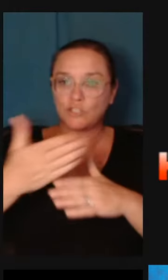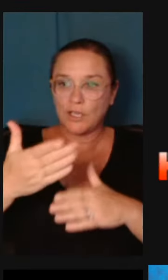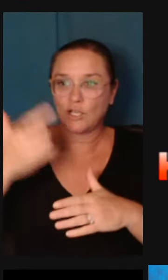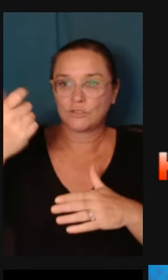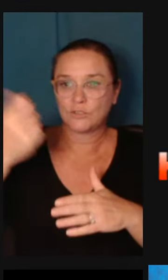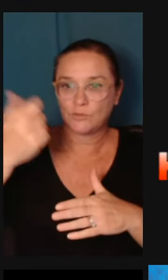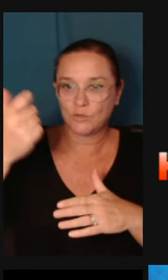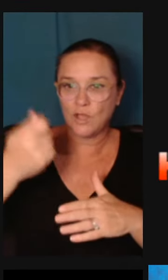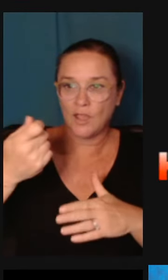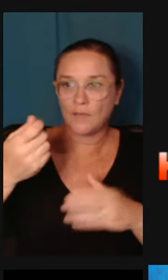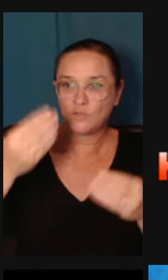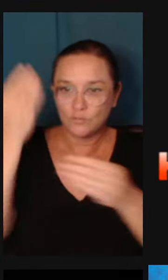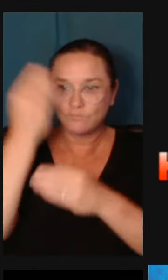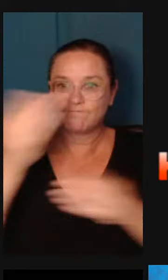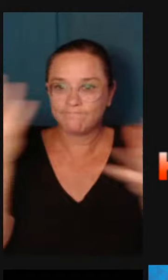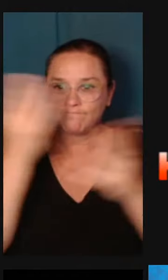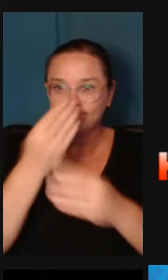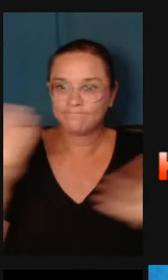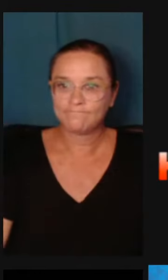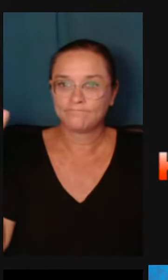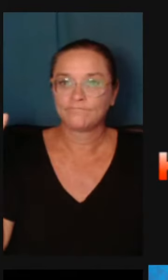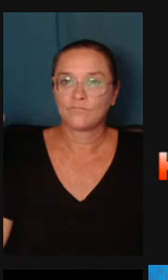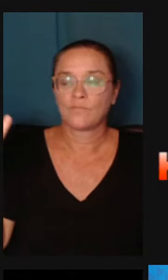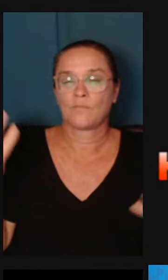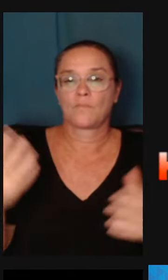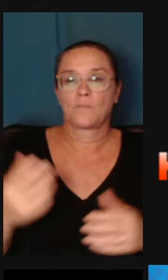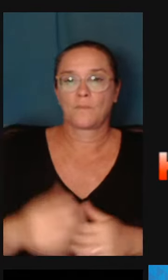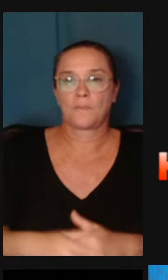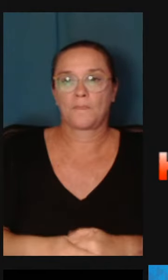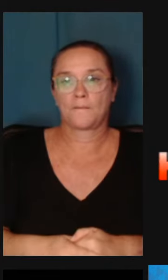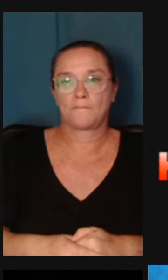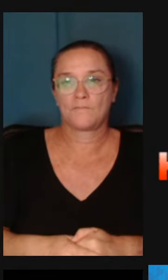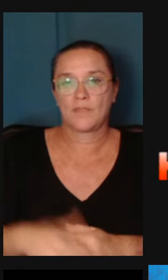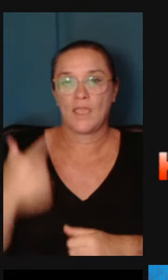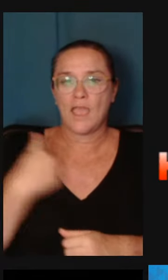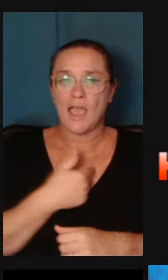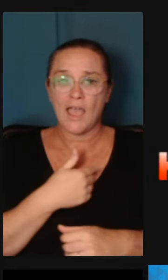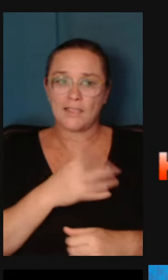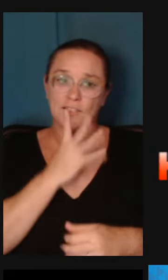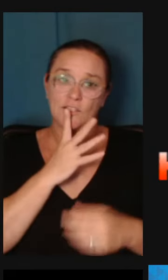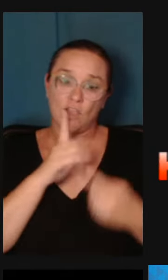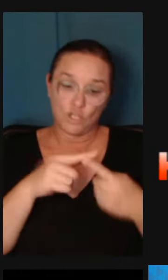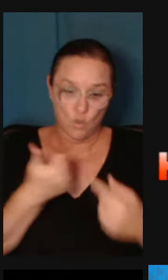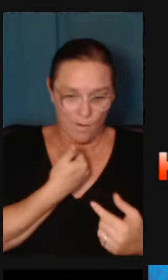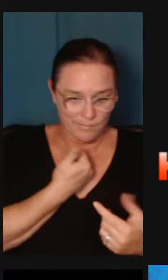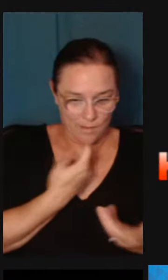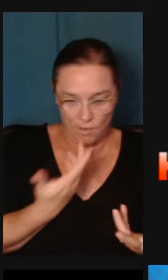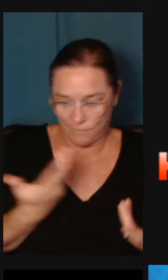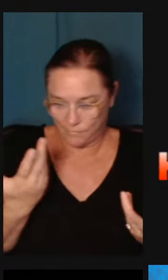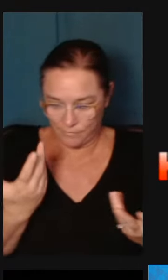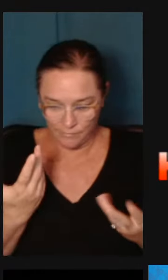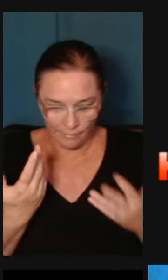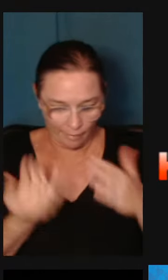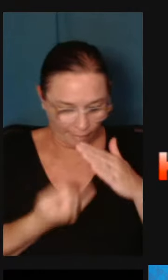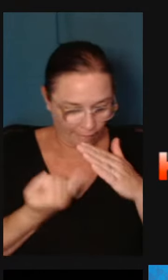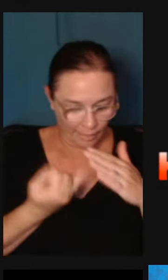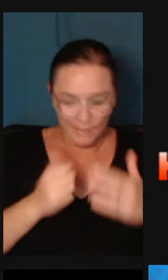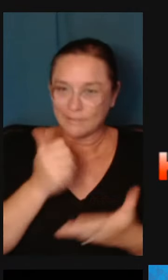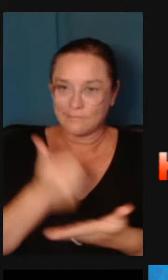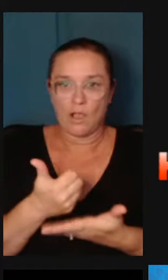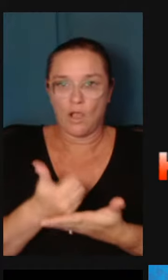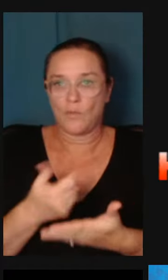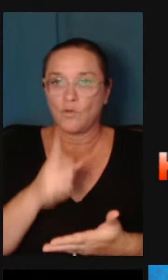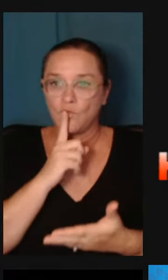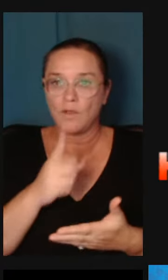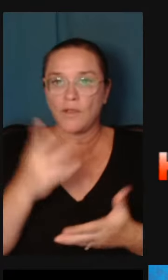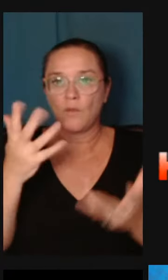get this message out there. And we, us talking to ourselves doesn't really do all that much. It's really trying to educate